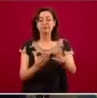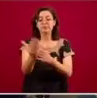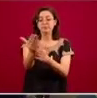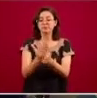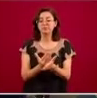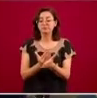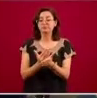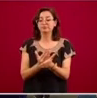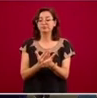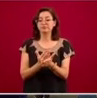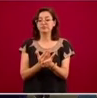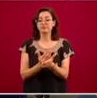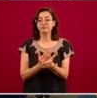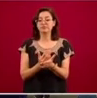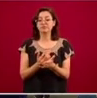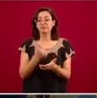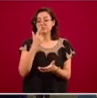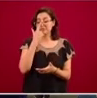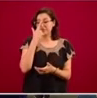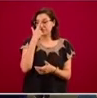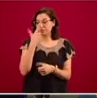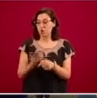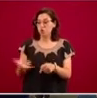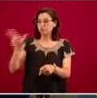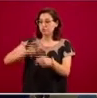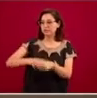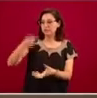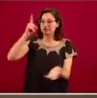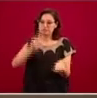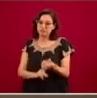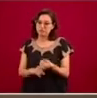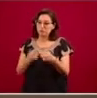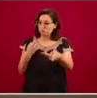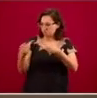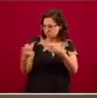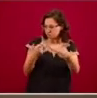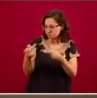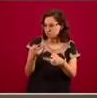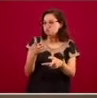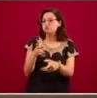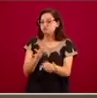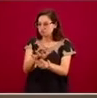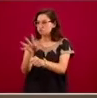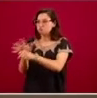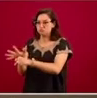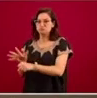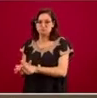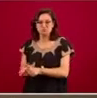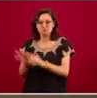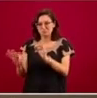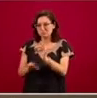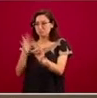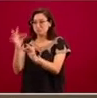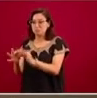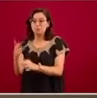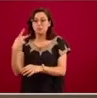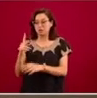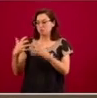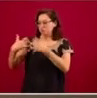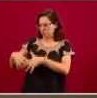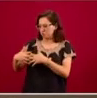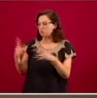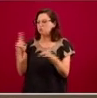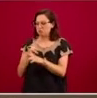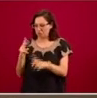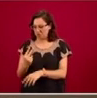timely detection of cases. All of these measures come into play. Yes, the hospitals, the preparation that